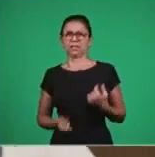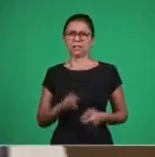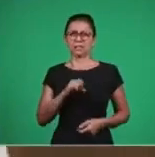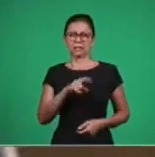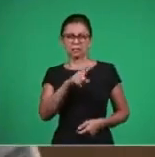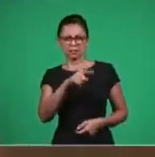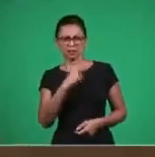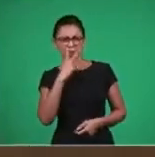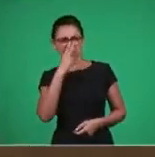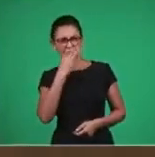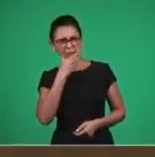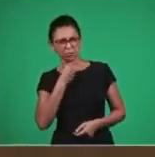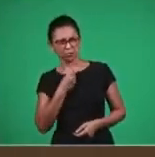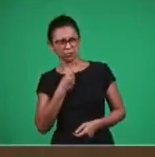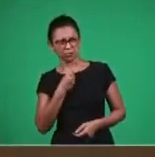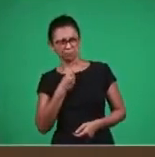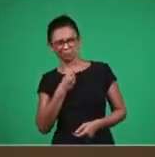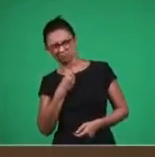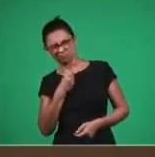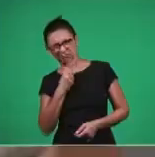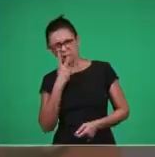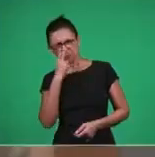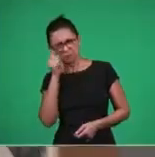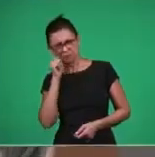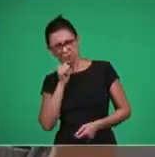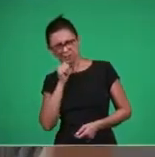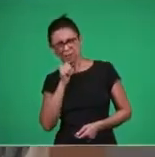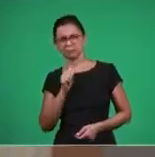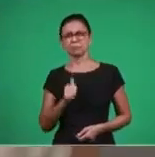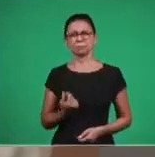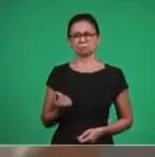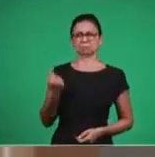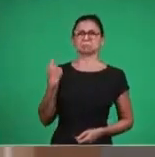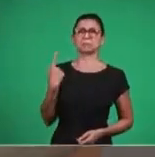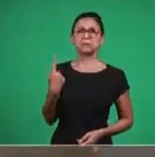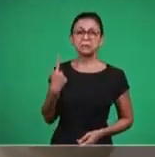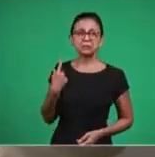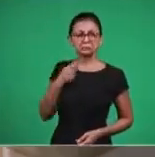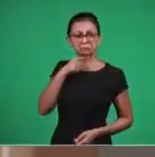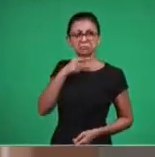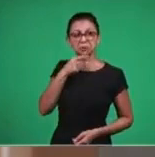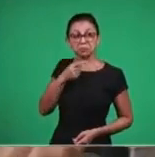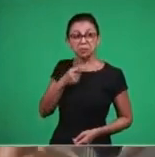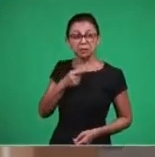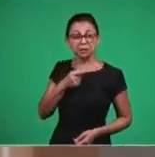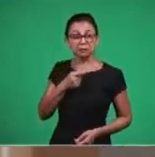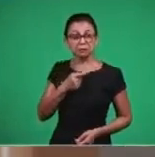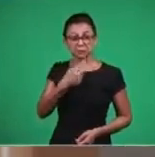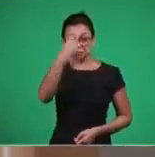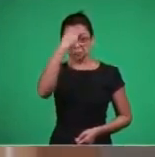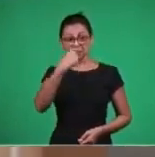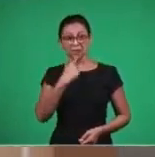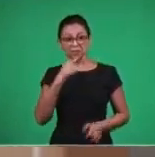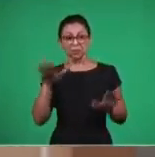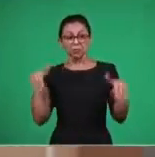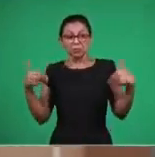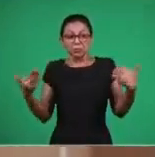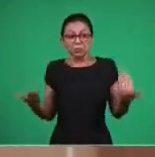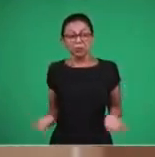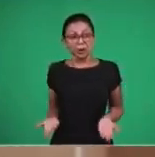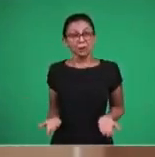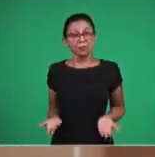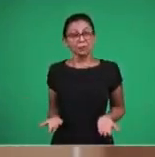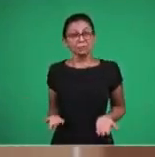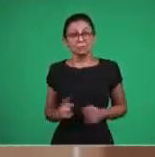lost their idea of things that are the foundation, but it is